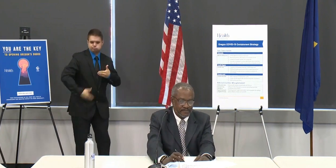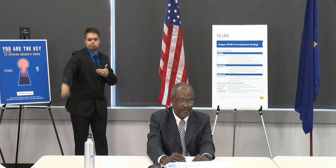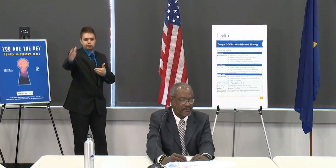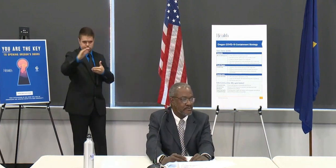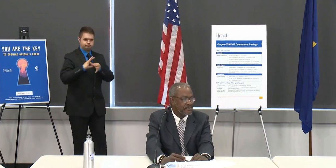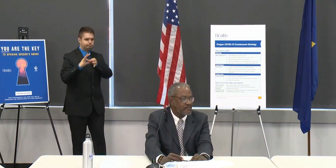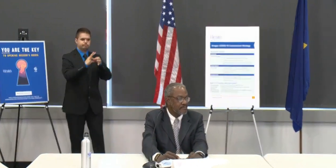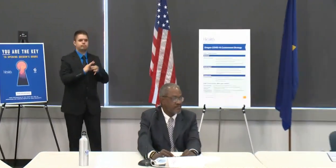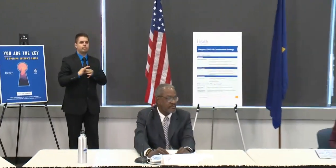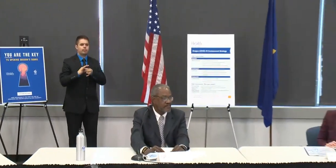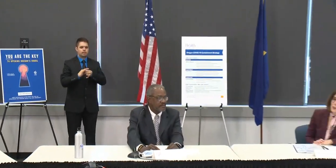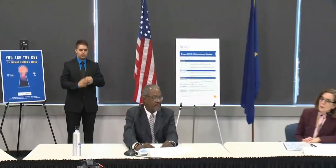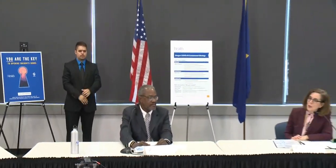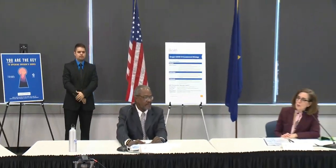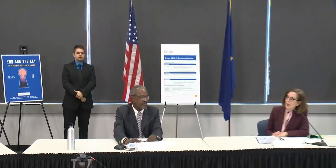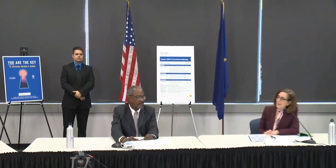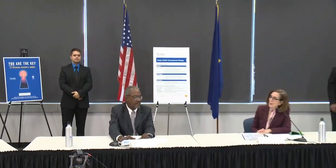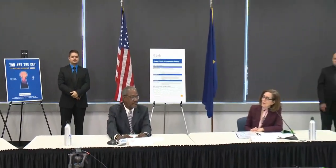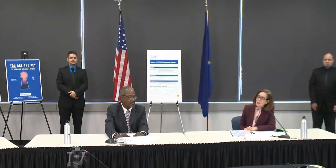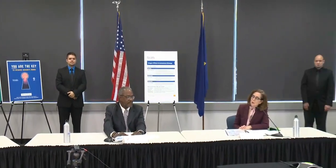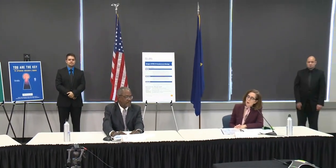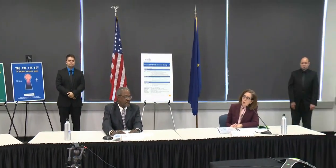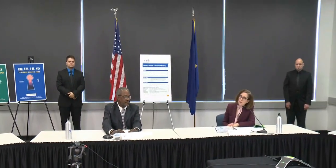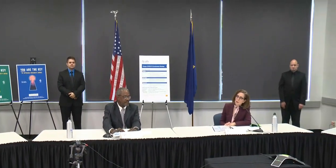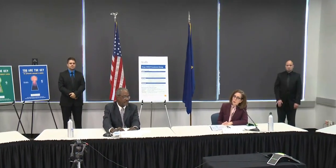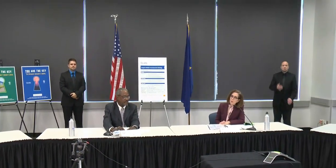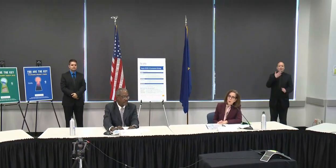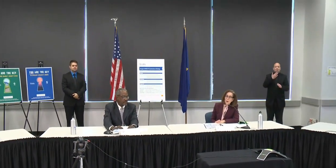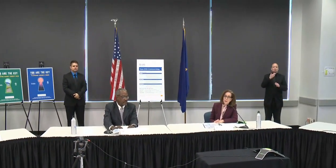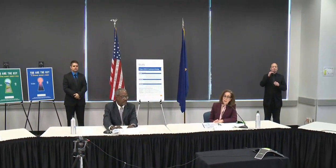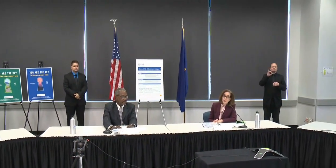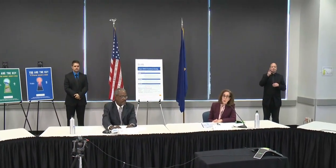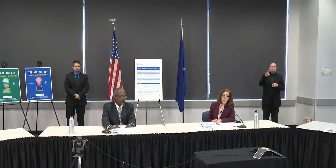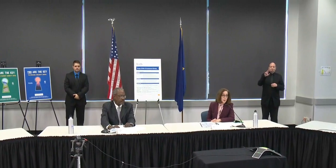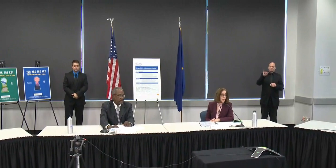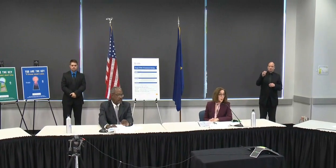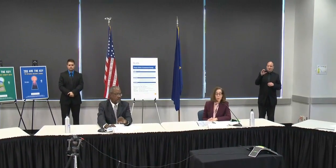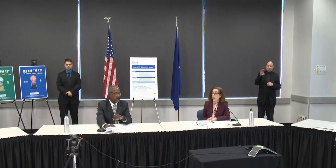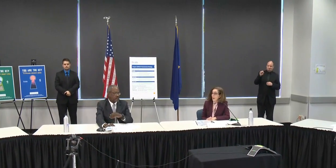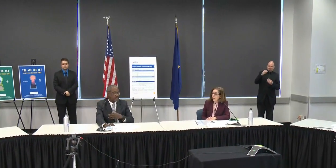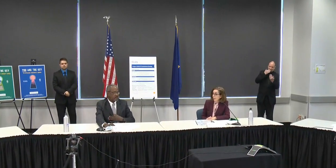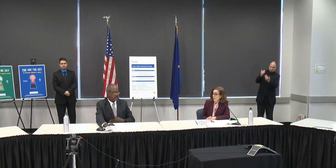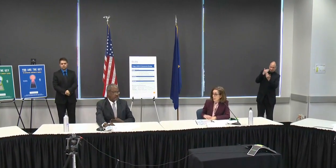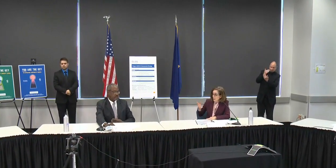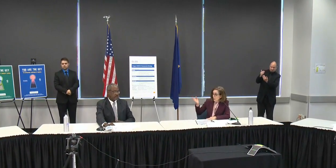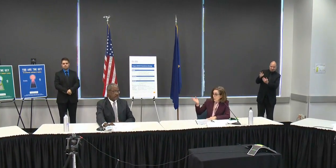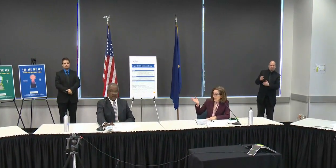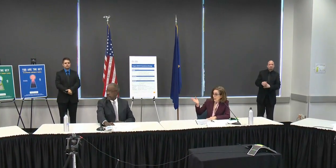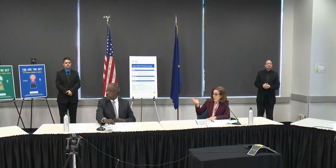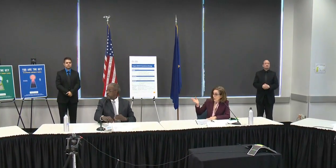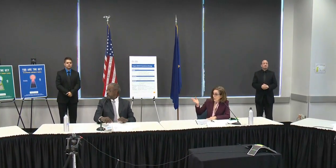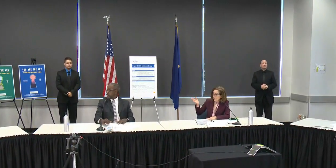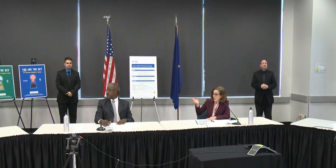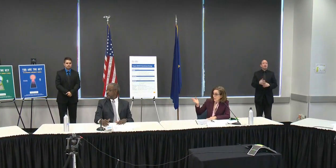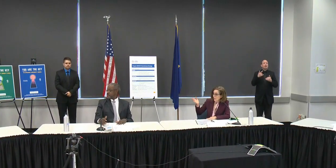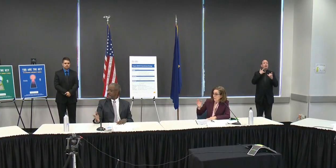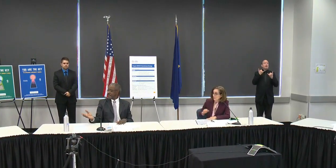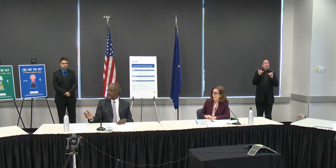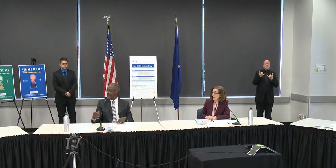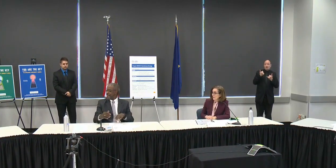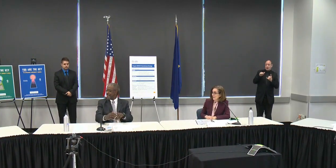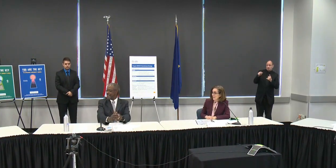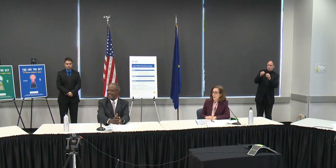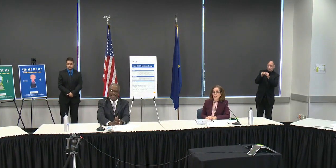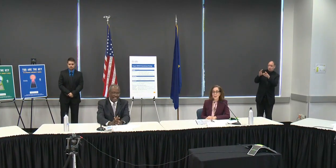dr jacobs we appreciate your leadership and the strong partnership with ohsu you with that unless you want to make any remarks you're good